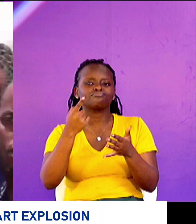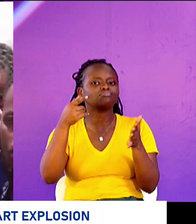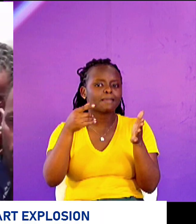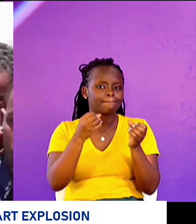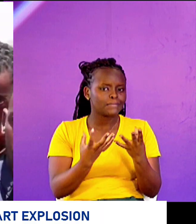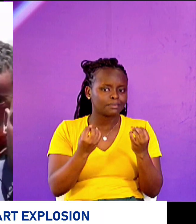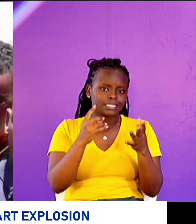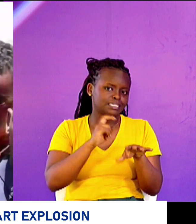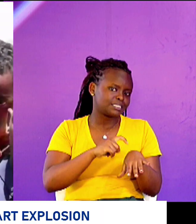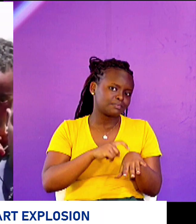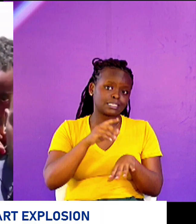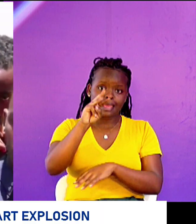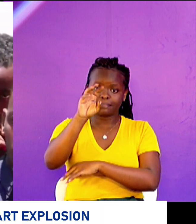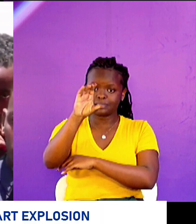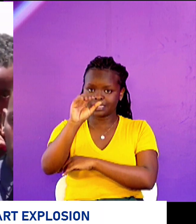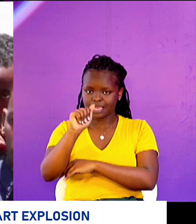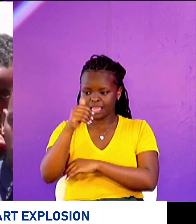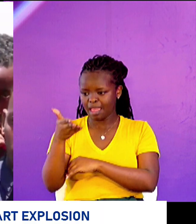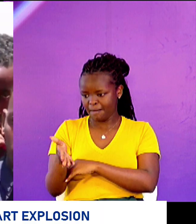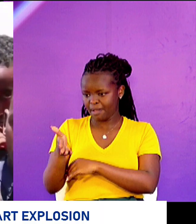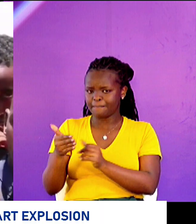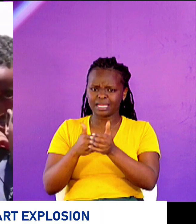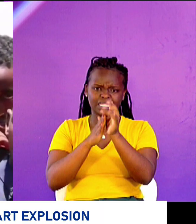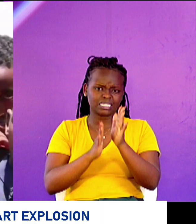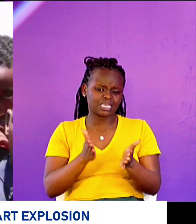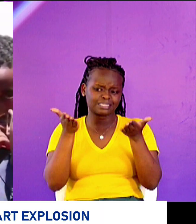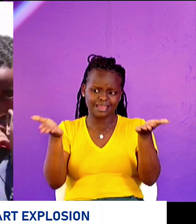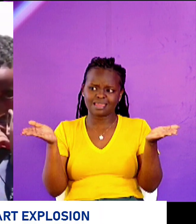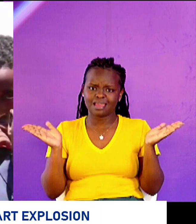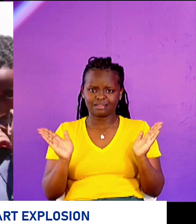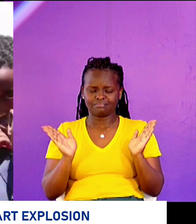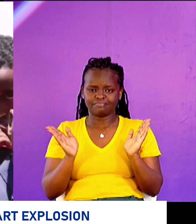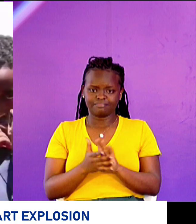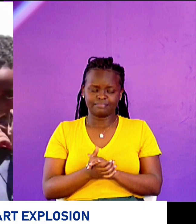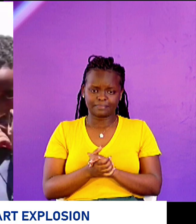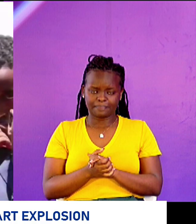our MCA is here, our leaders wako hapa,